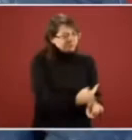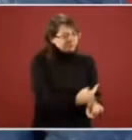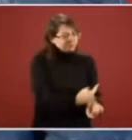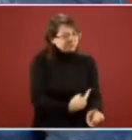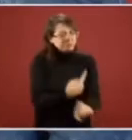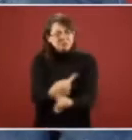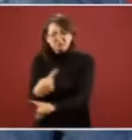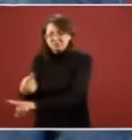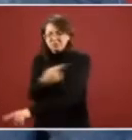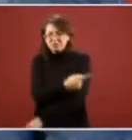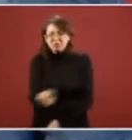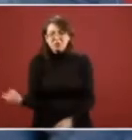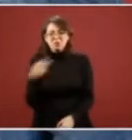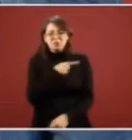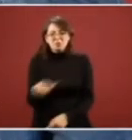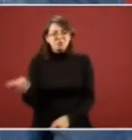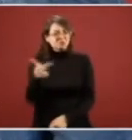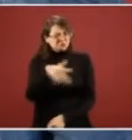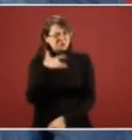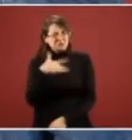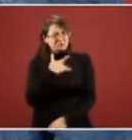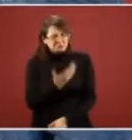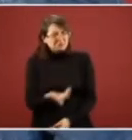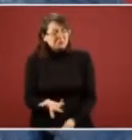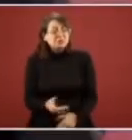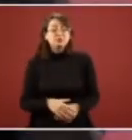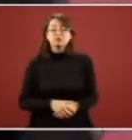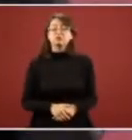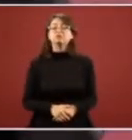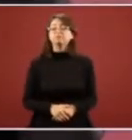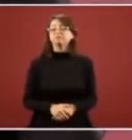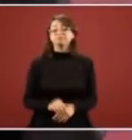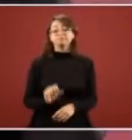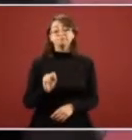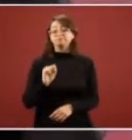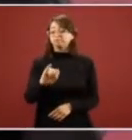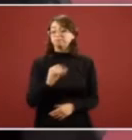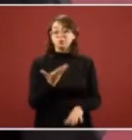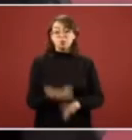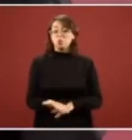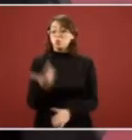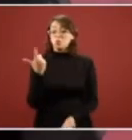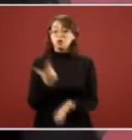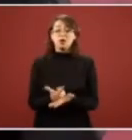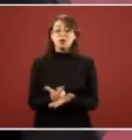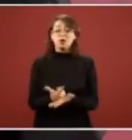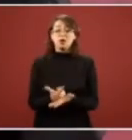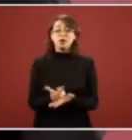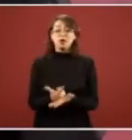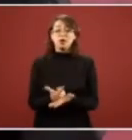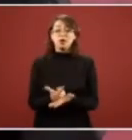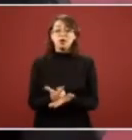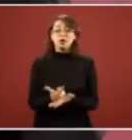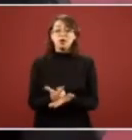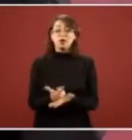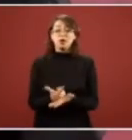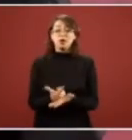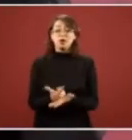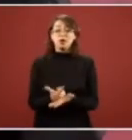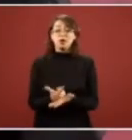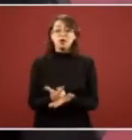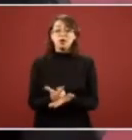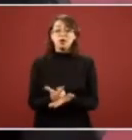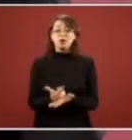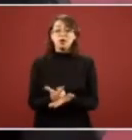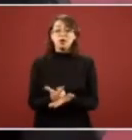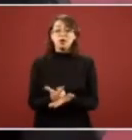people. Grave. No deben de cometerse estos actos. Yes, it is grave. They should